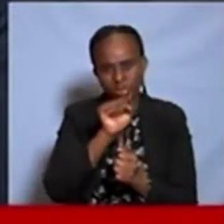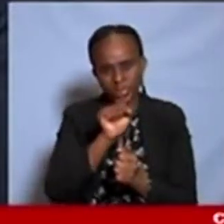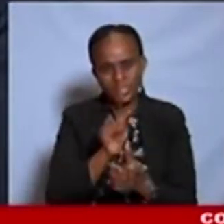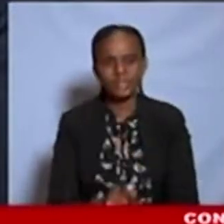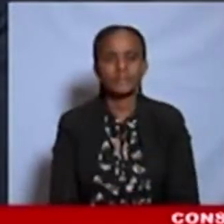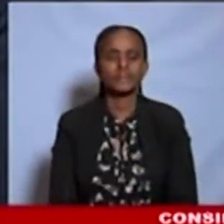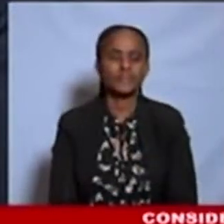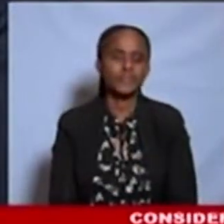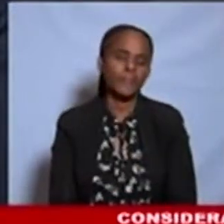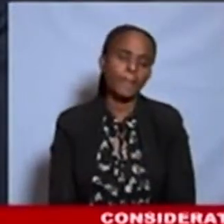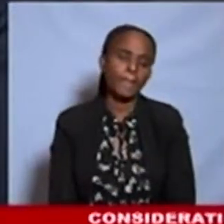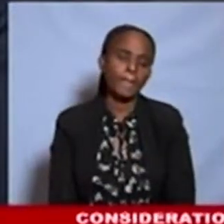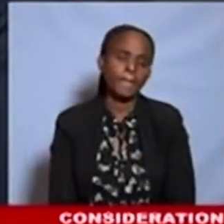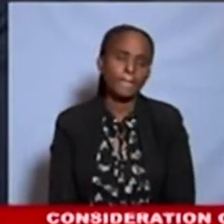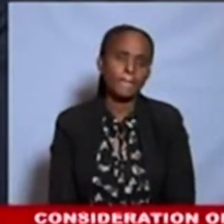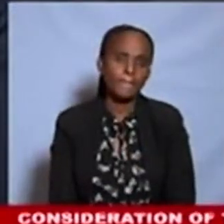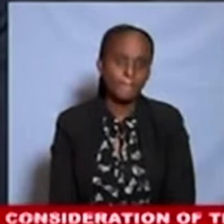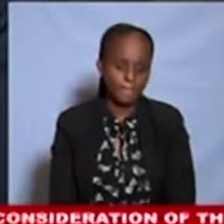Workers